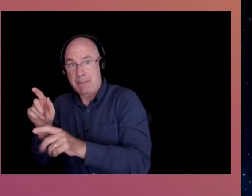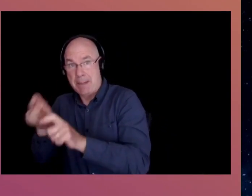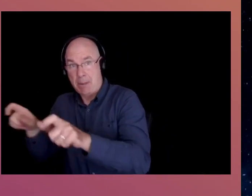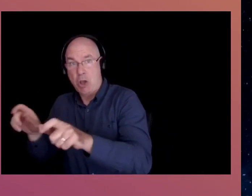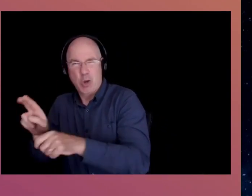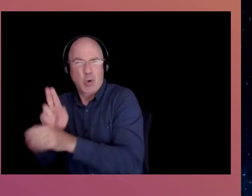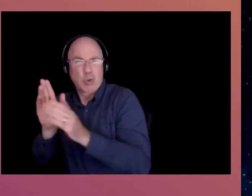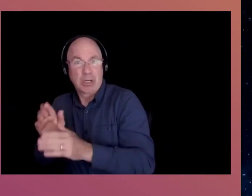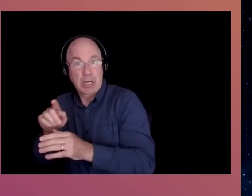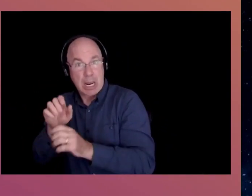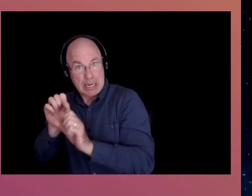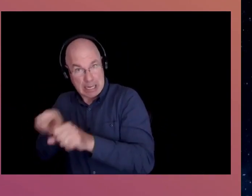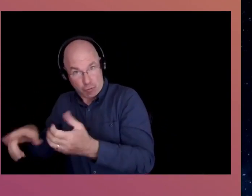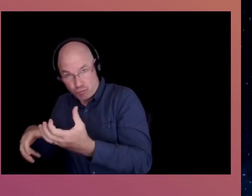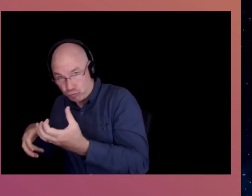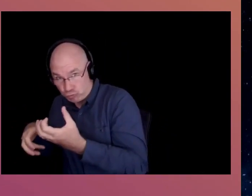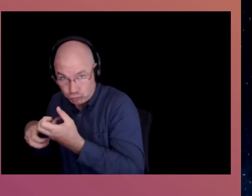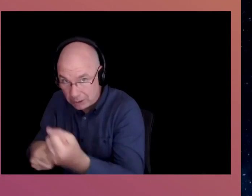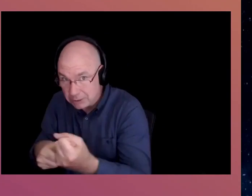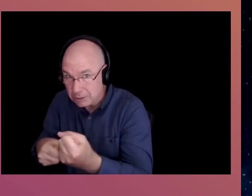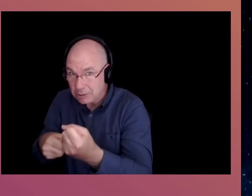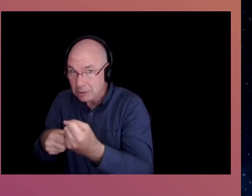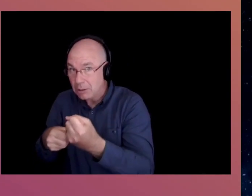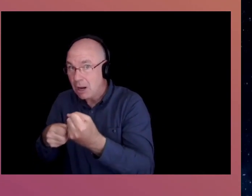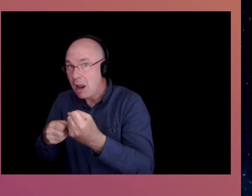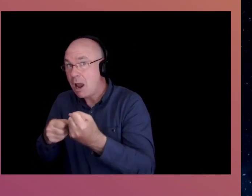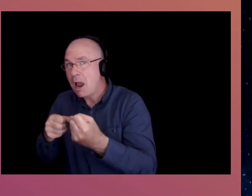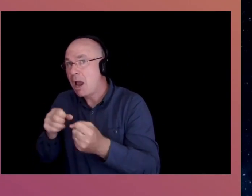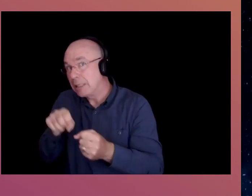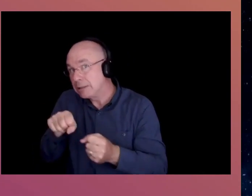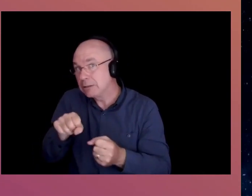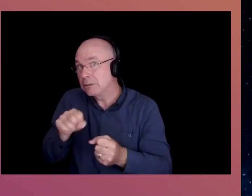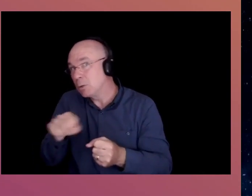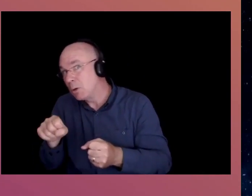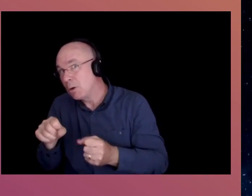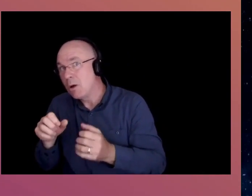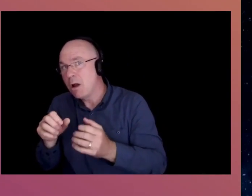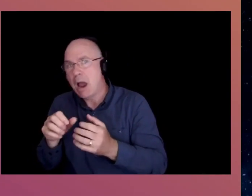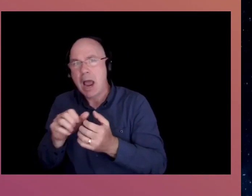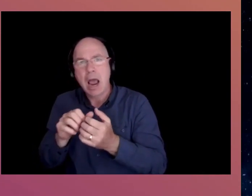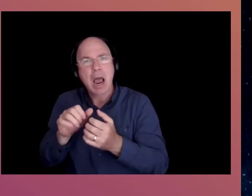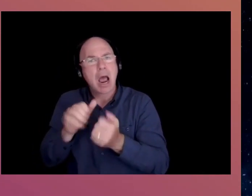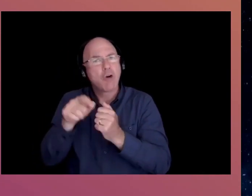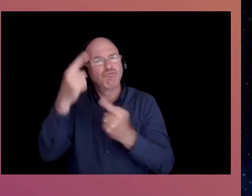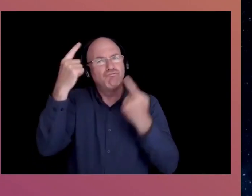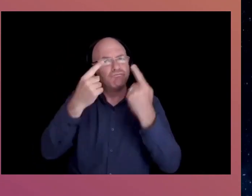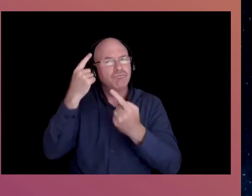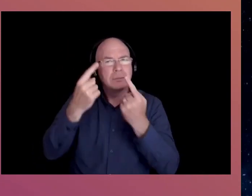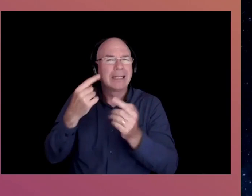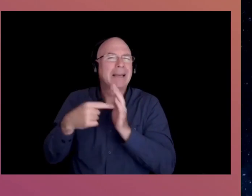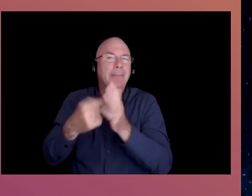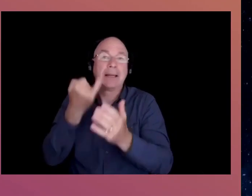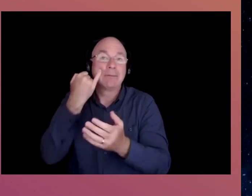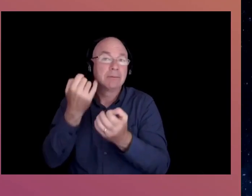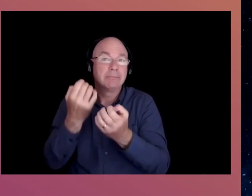And and what have you done to especially think about that, especially when there's some sort of failure